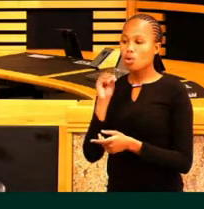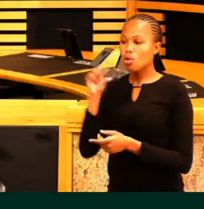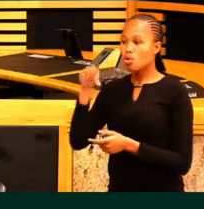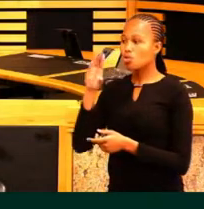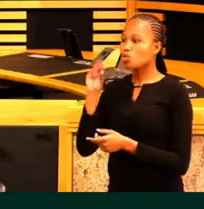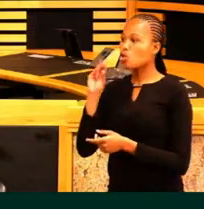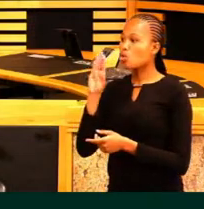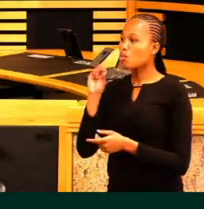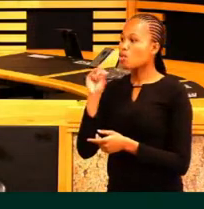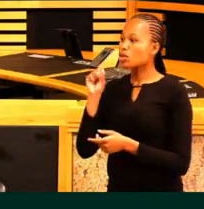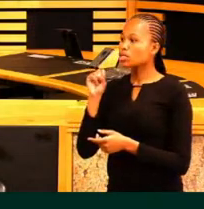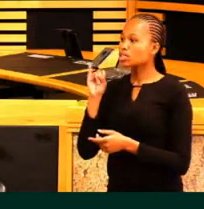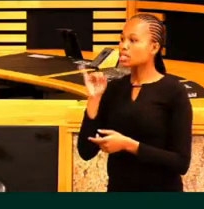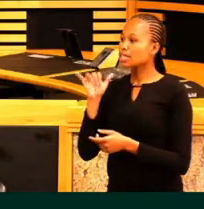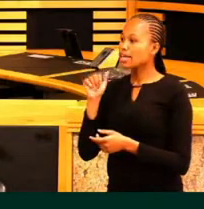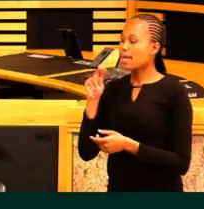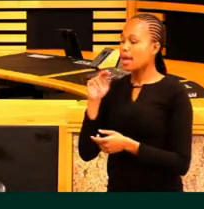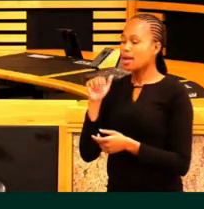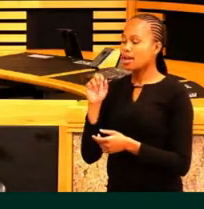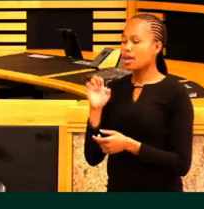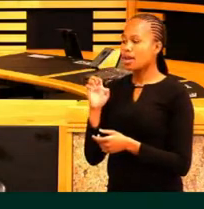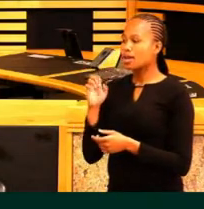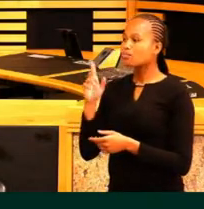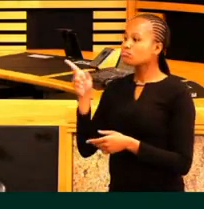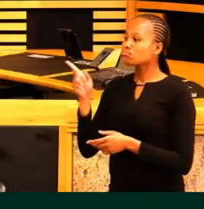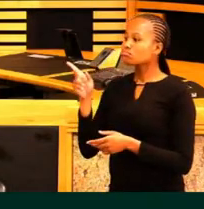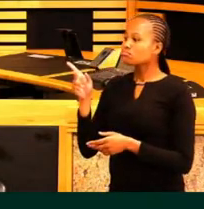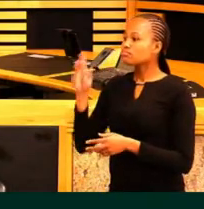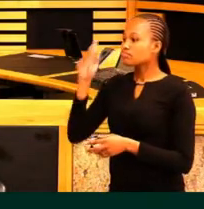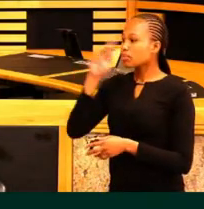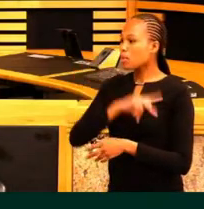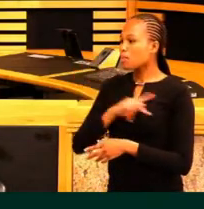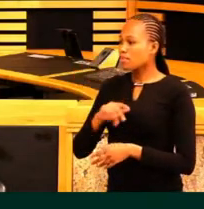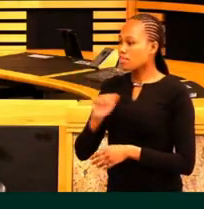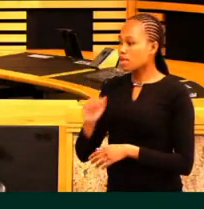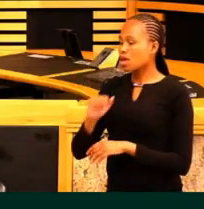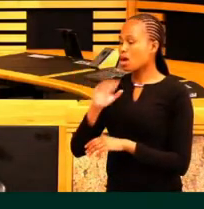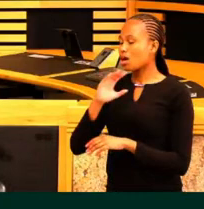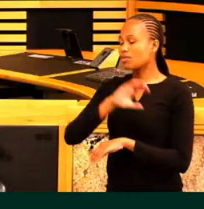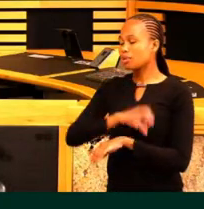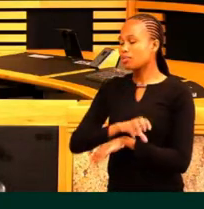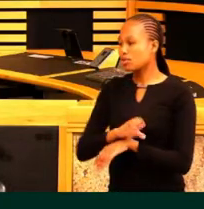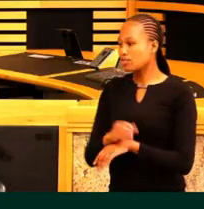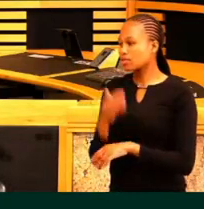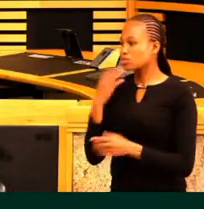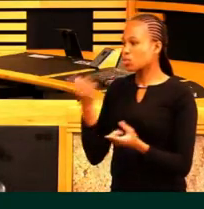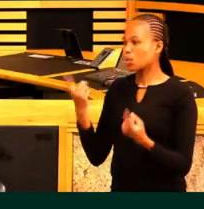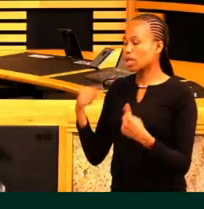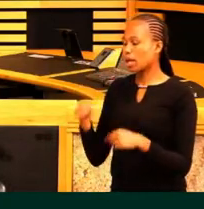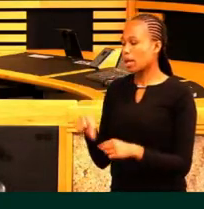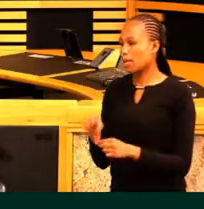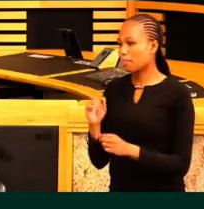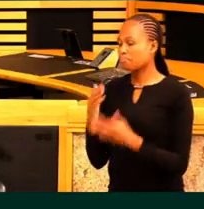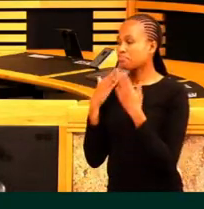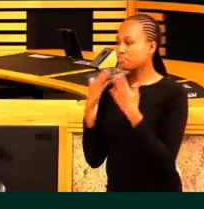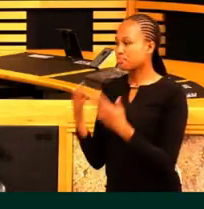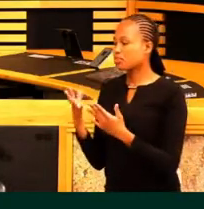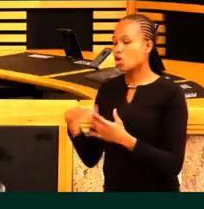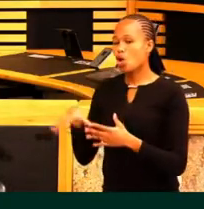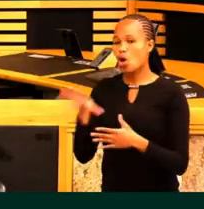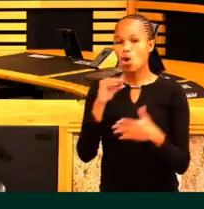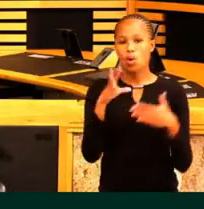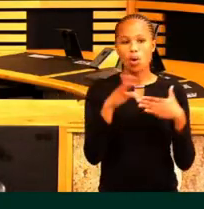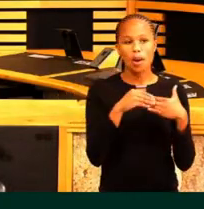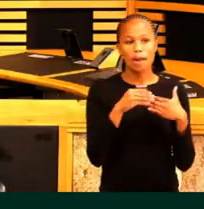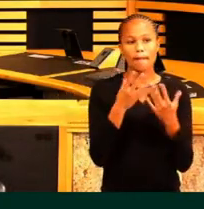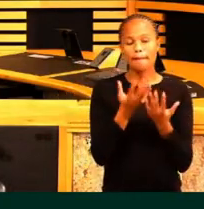Province for having spent the whole day with us here and also all the members of the